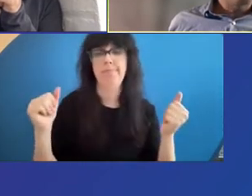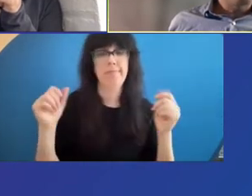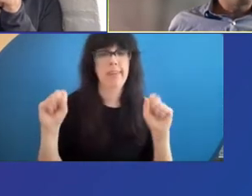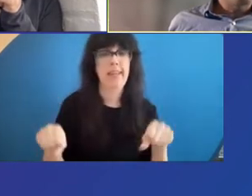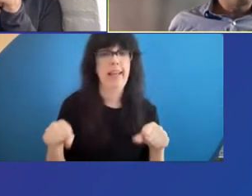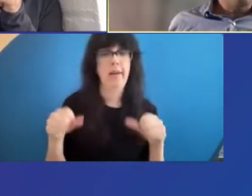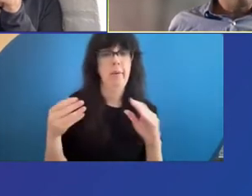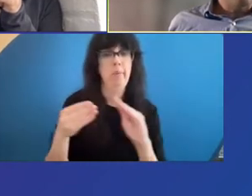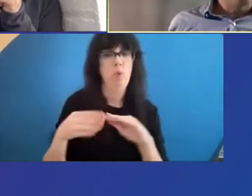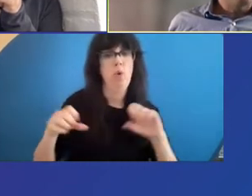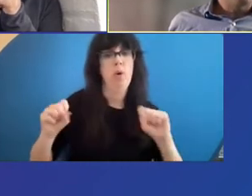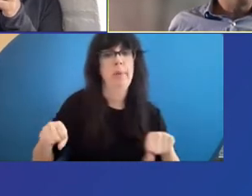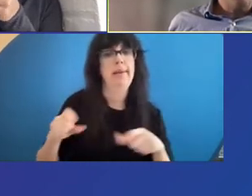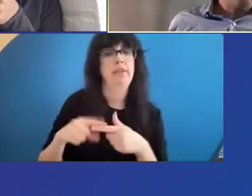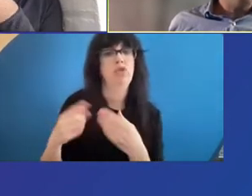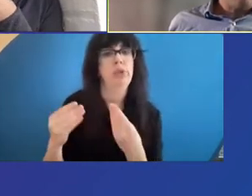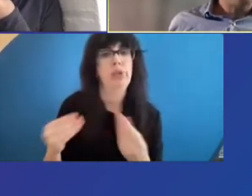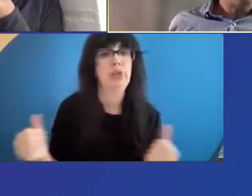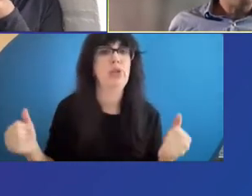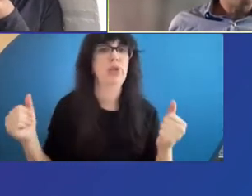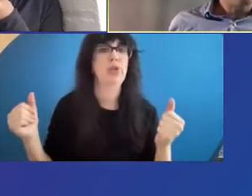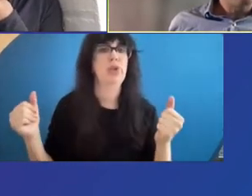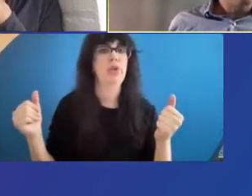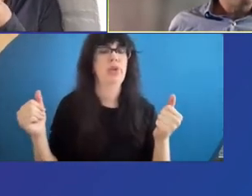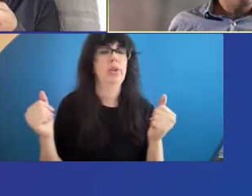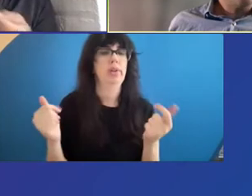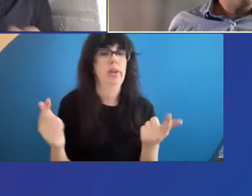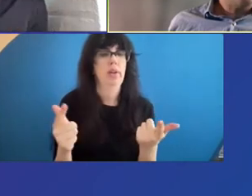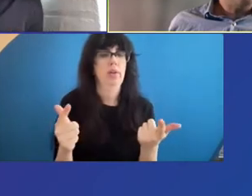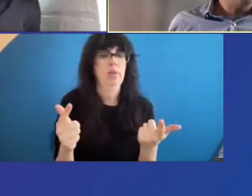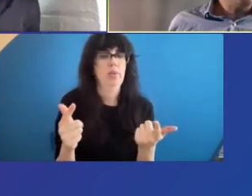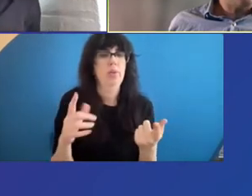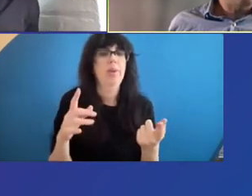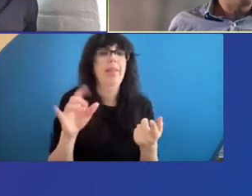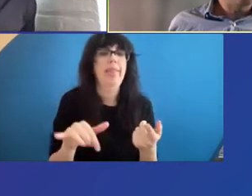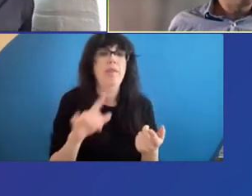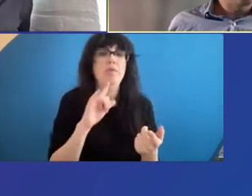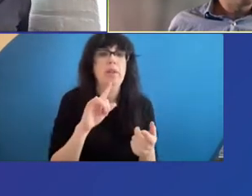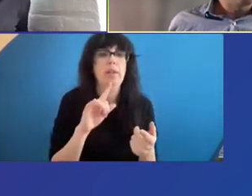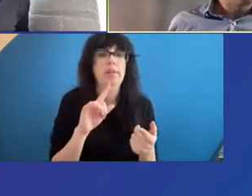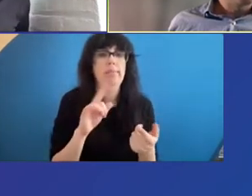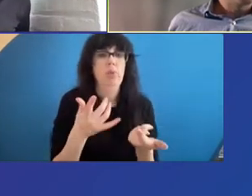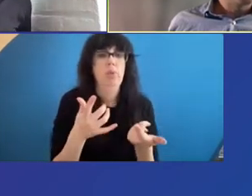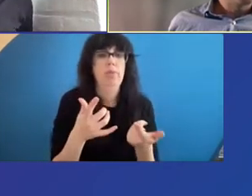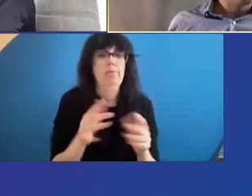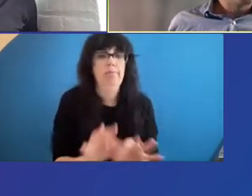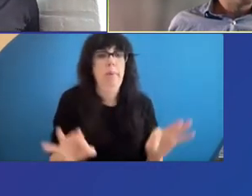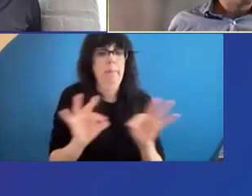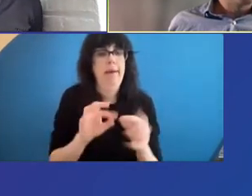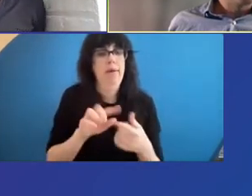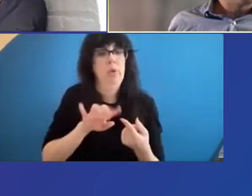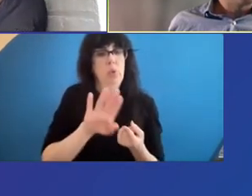least, you know, in a way that matters to her and to me.